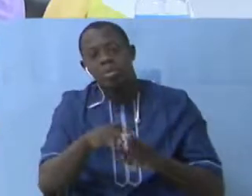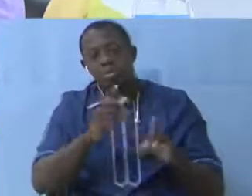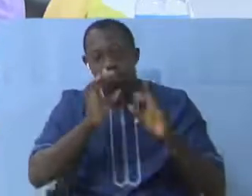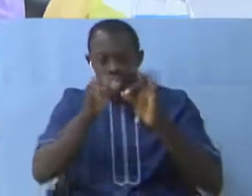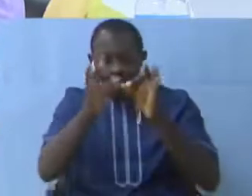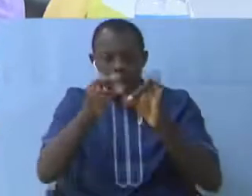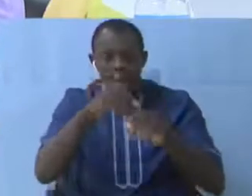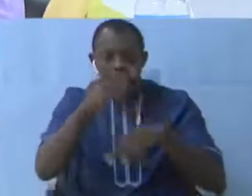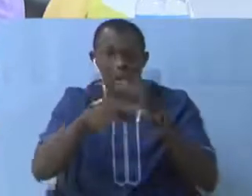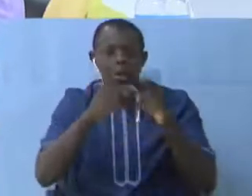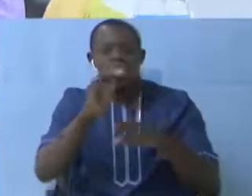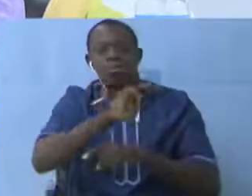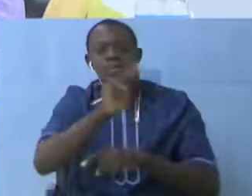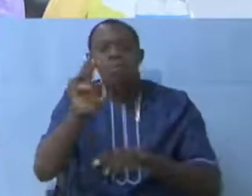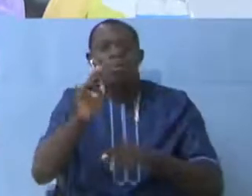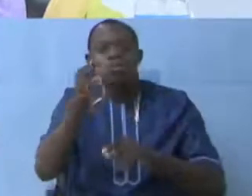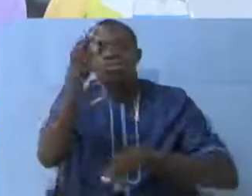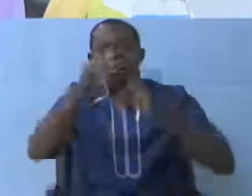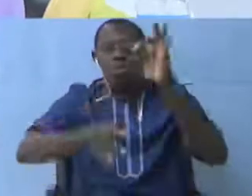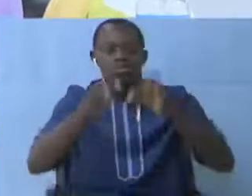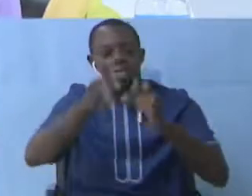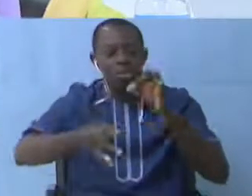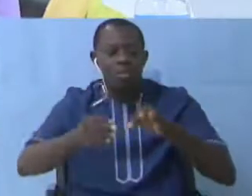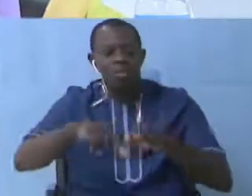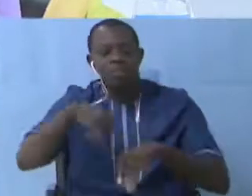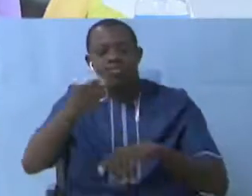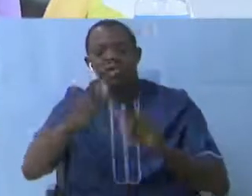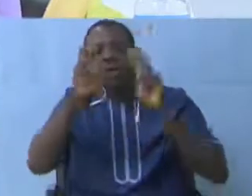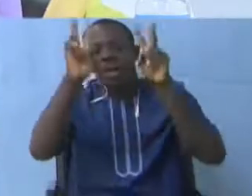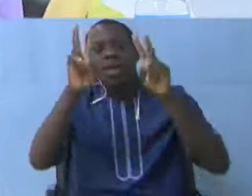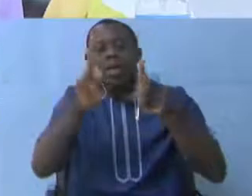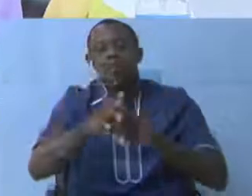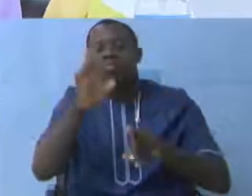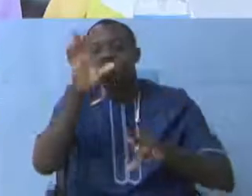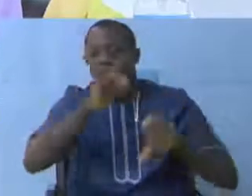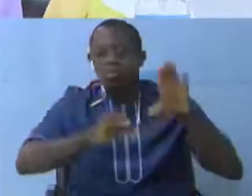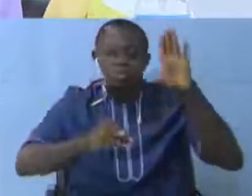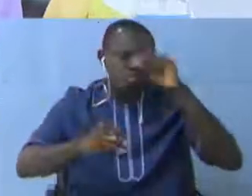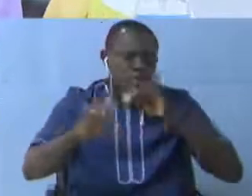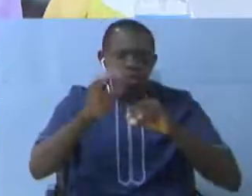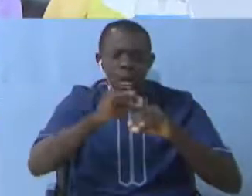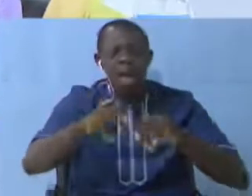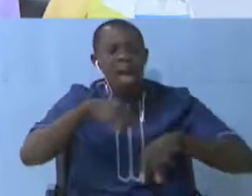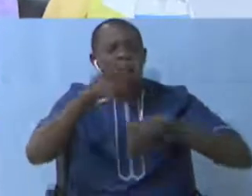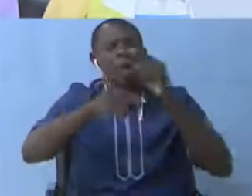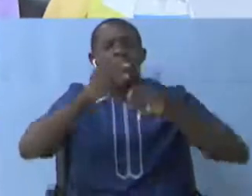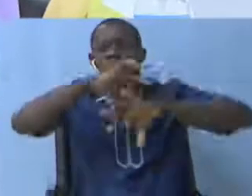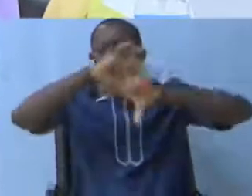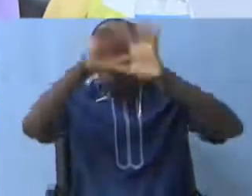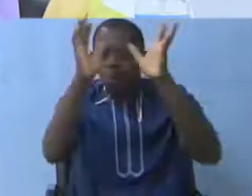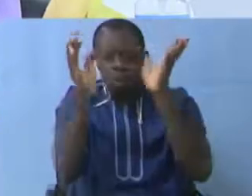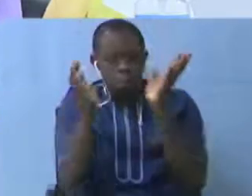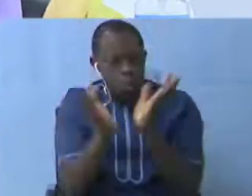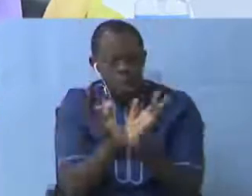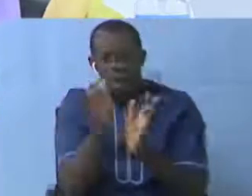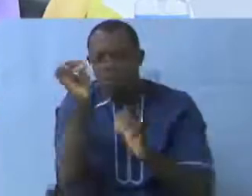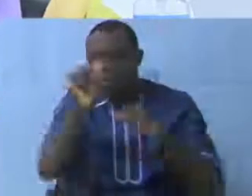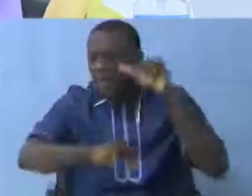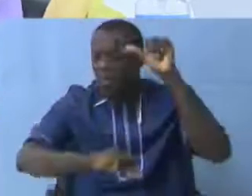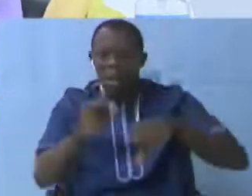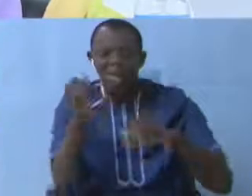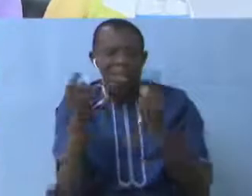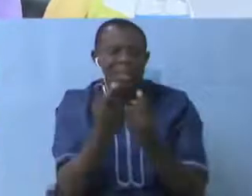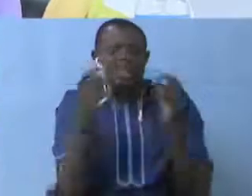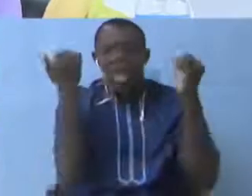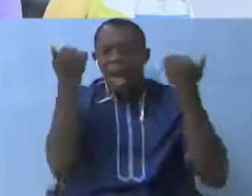known case for him. And also, we talk about all the atrocities. So, and it was a time where we needed to change the narrative ourselves. It